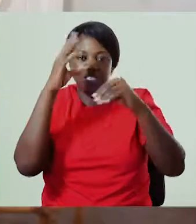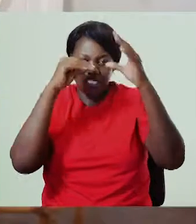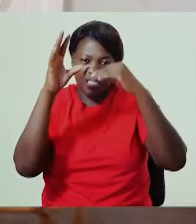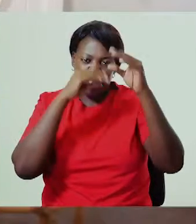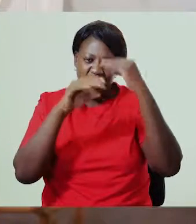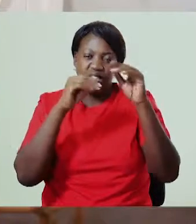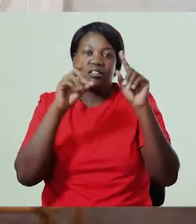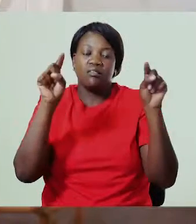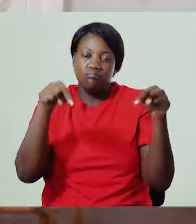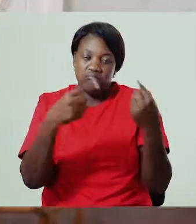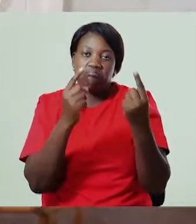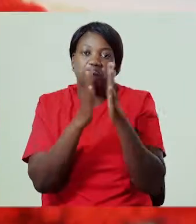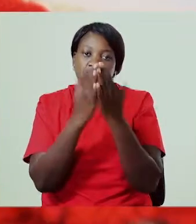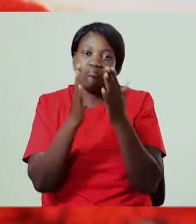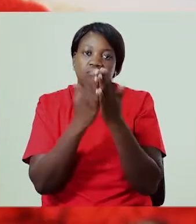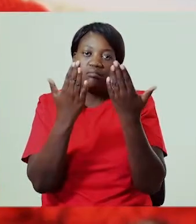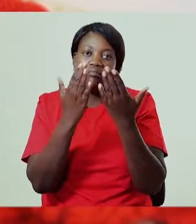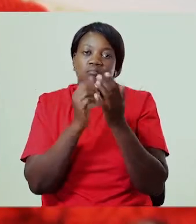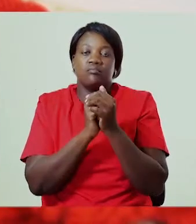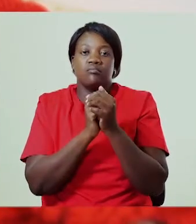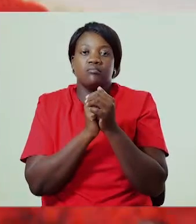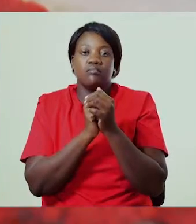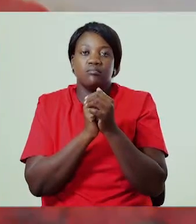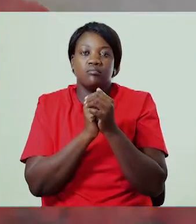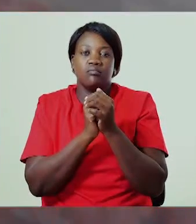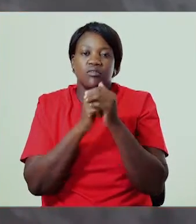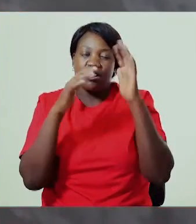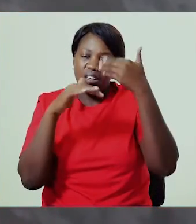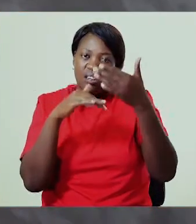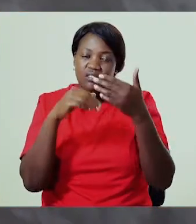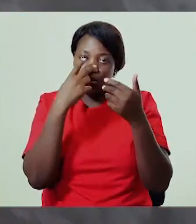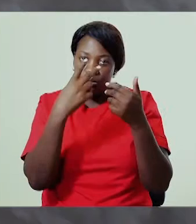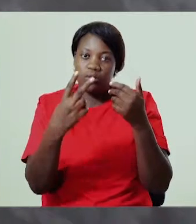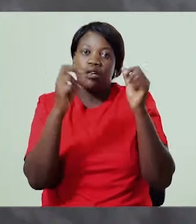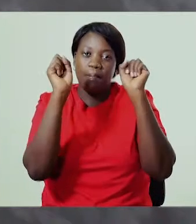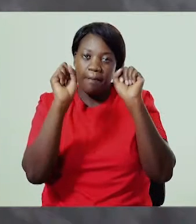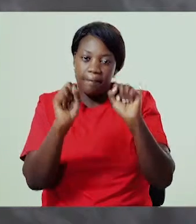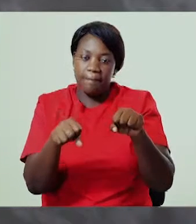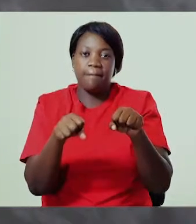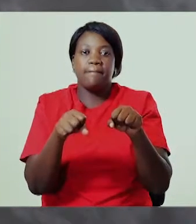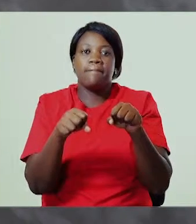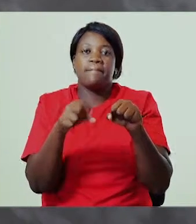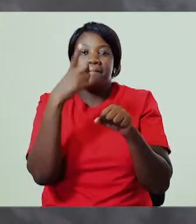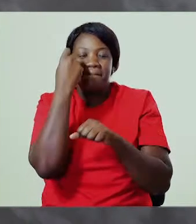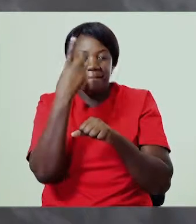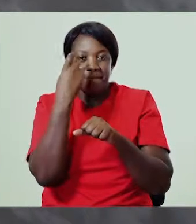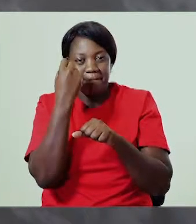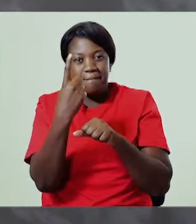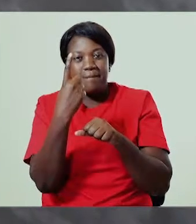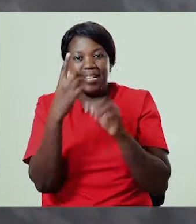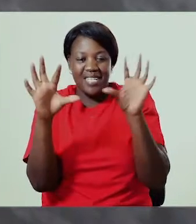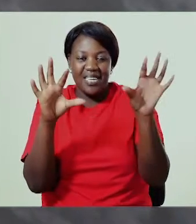or analyzing literary work. So, after watching this lesson, you should be able to understand